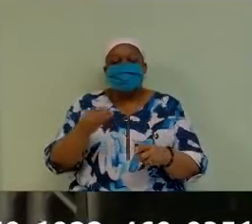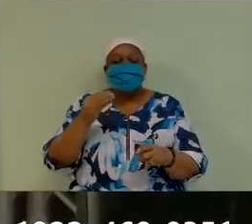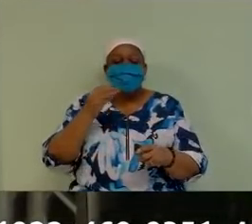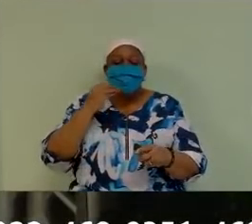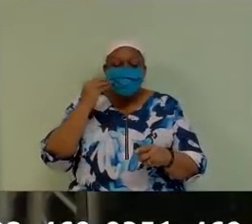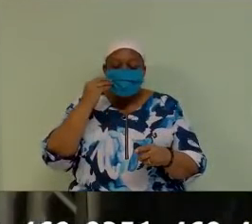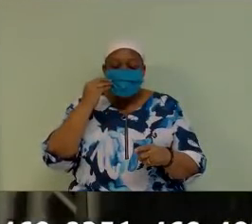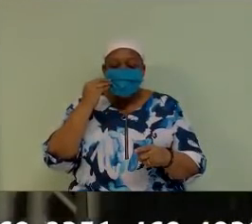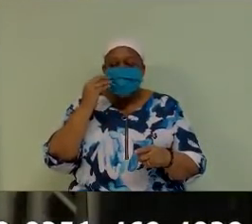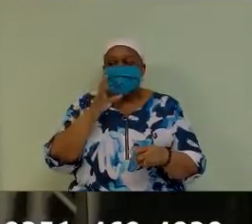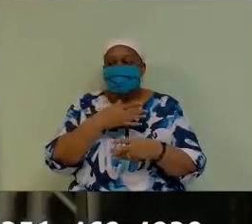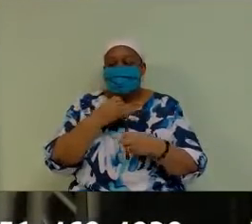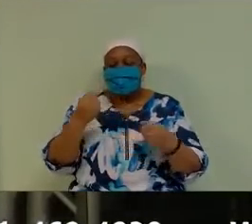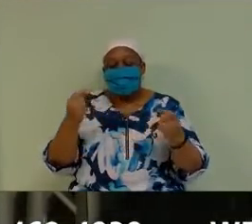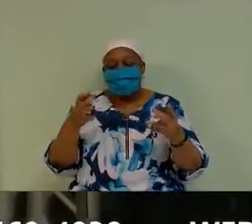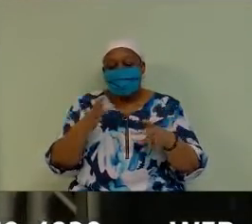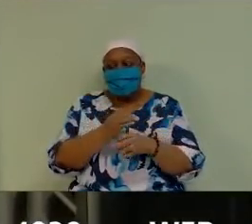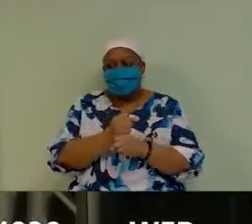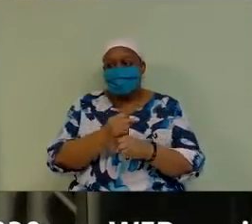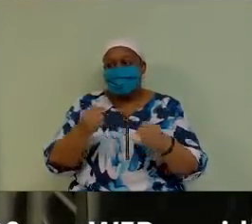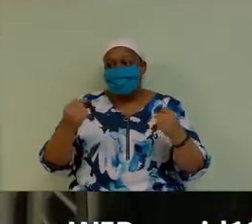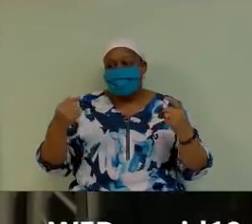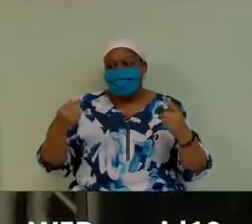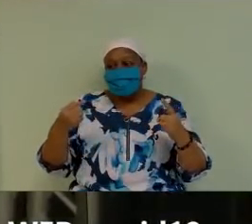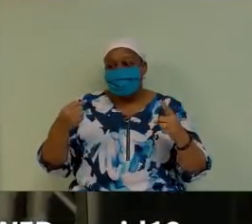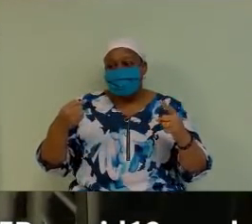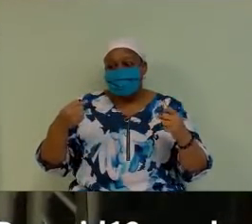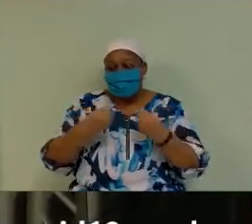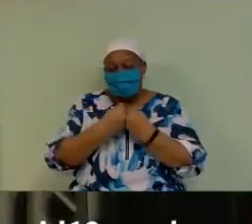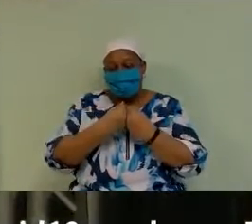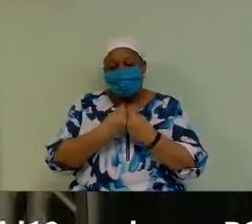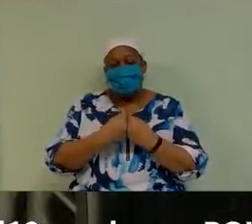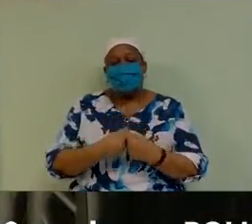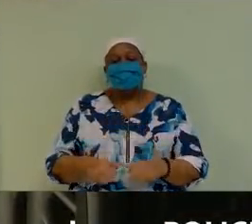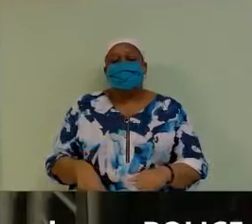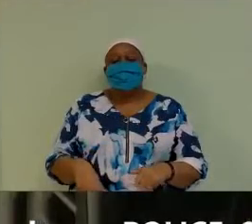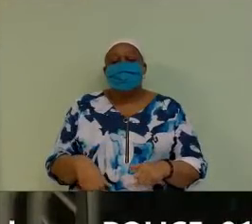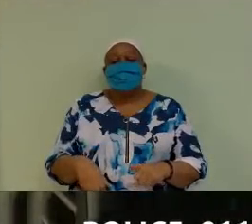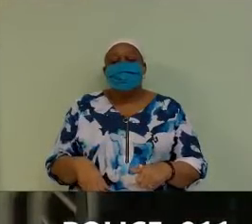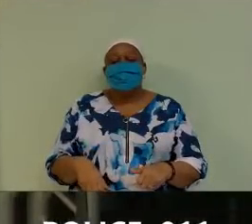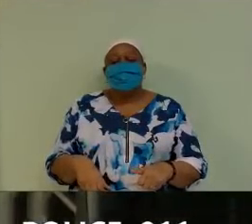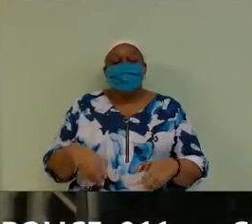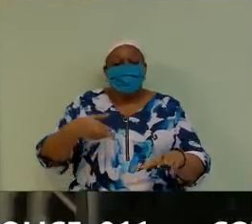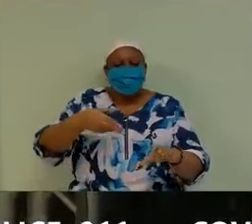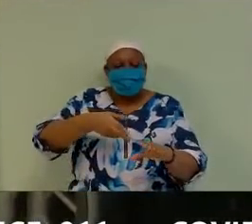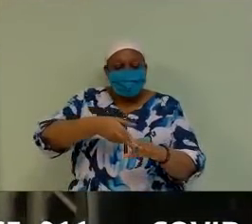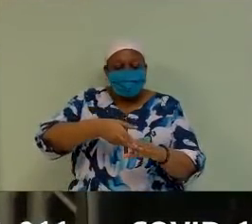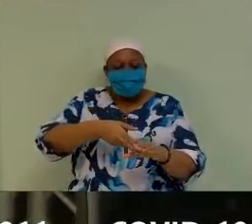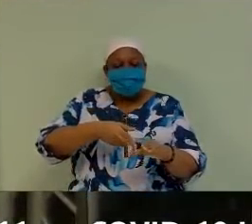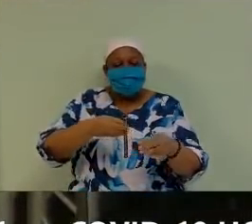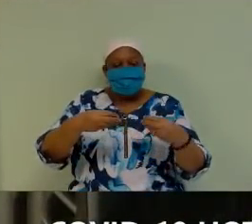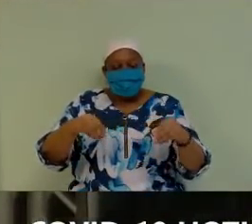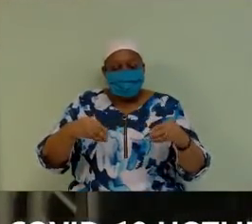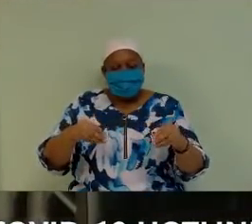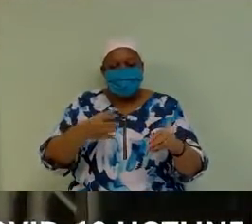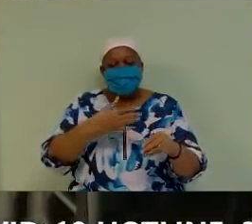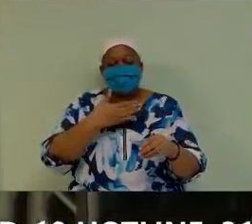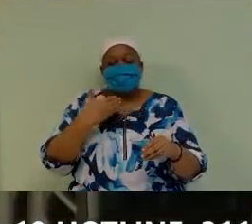of accidents. Remember, gas stations and supermarkets should close at 6 p.m., while